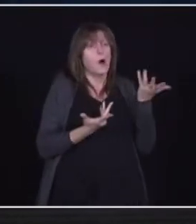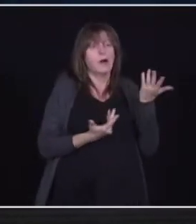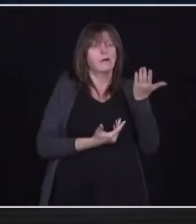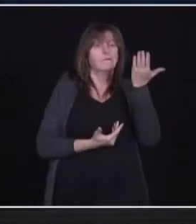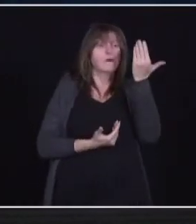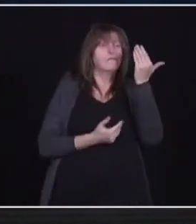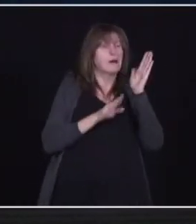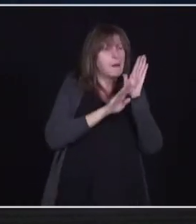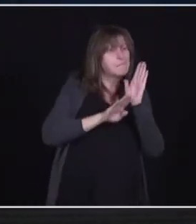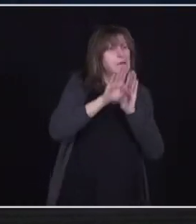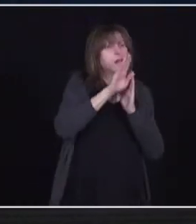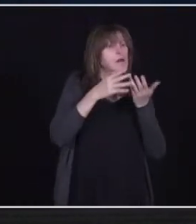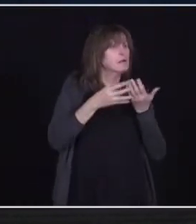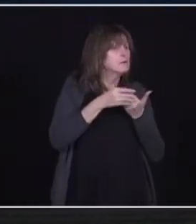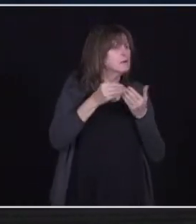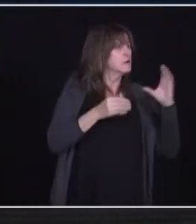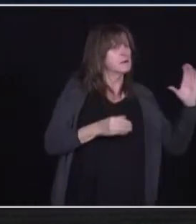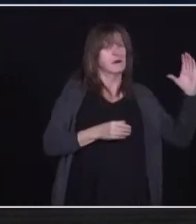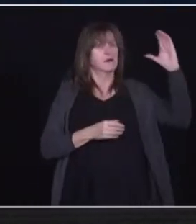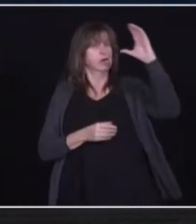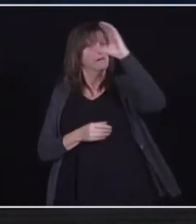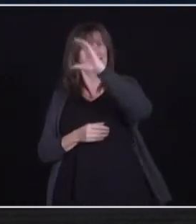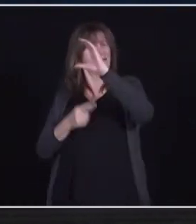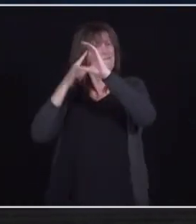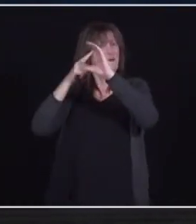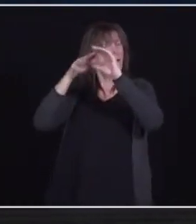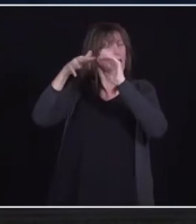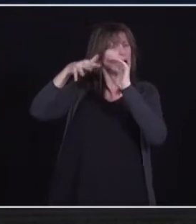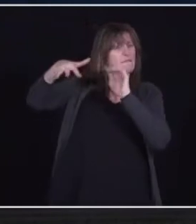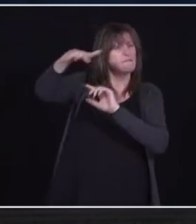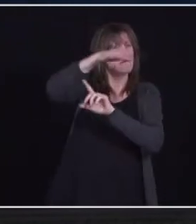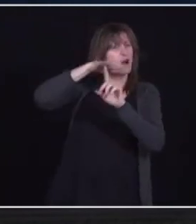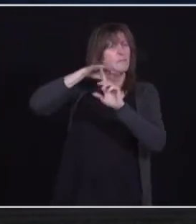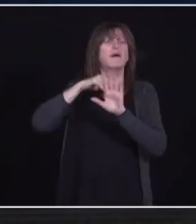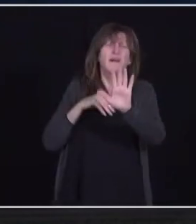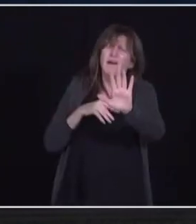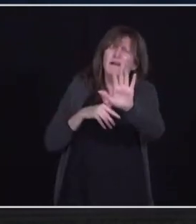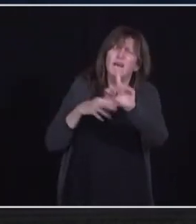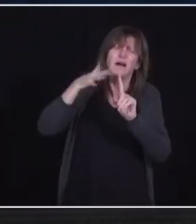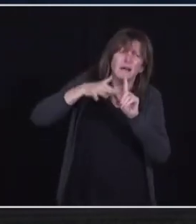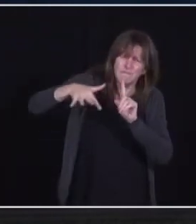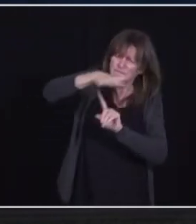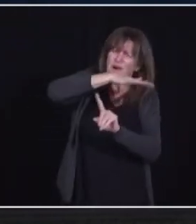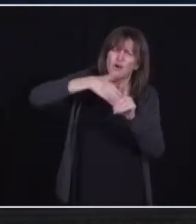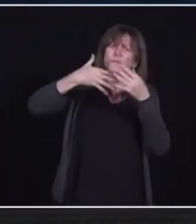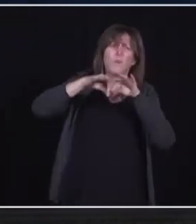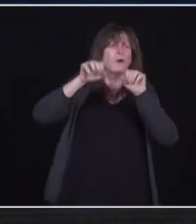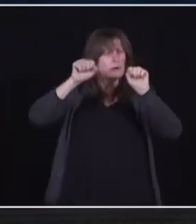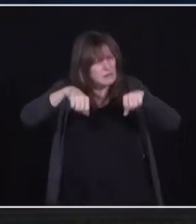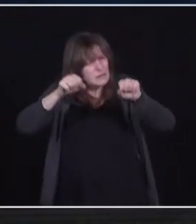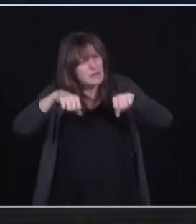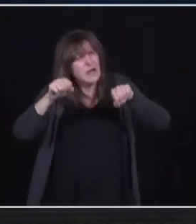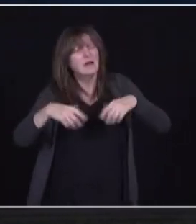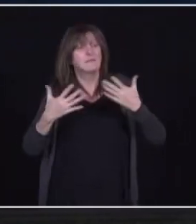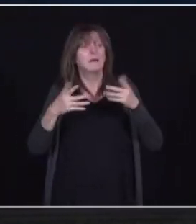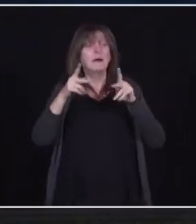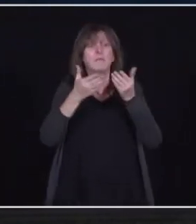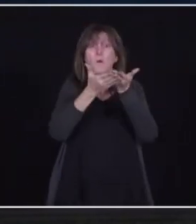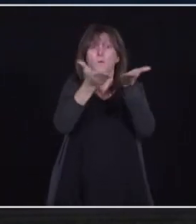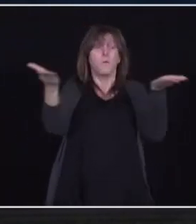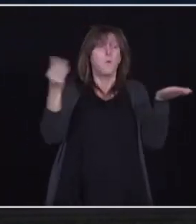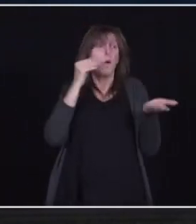don't get me wrong, it's very, very important. But the folks at home, you tell me, is your health and well-being of your